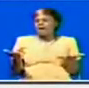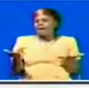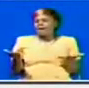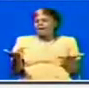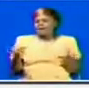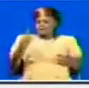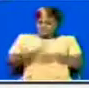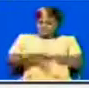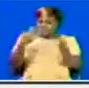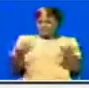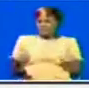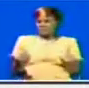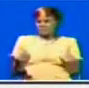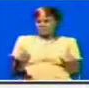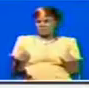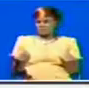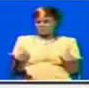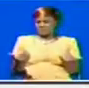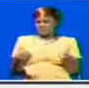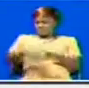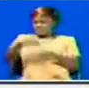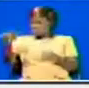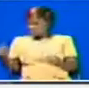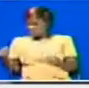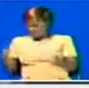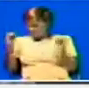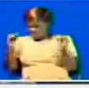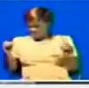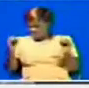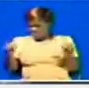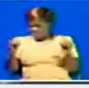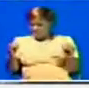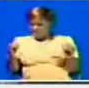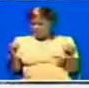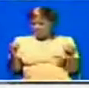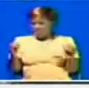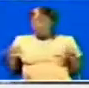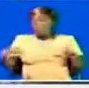And this time, don't think we'll call off this strike before our members